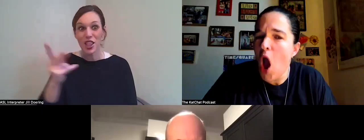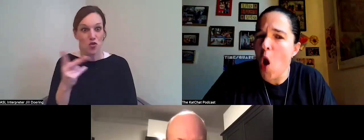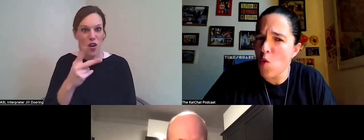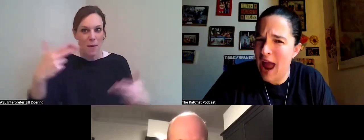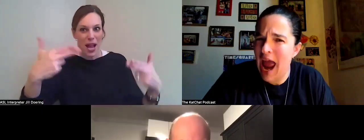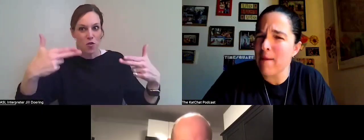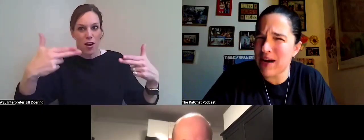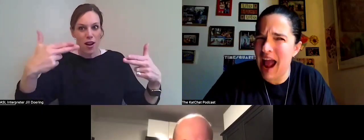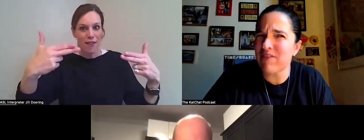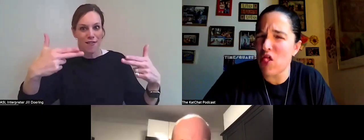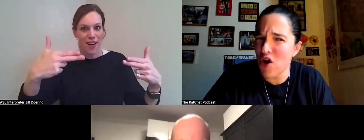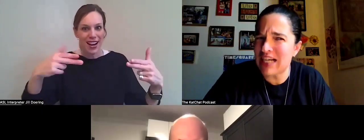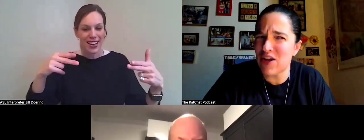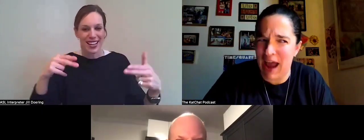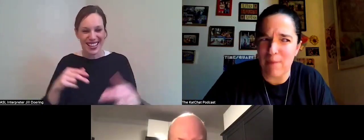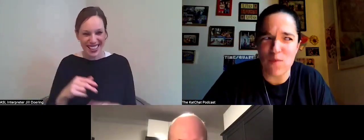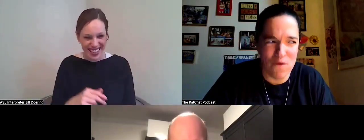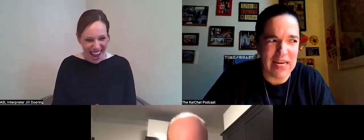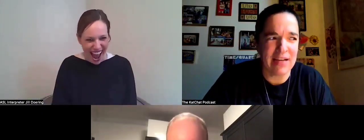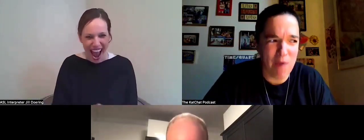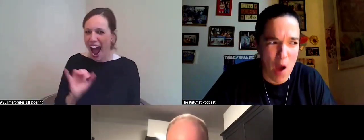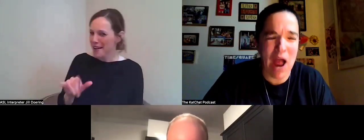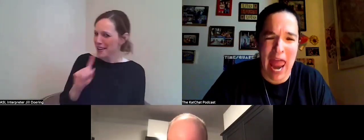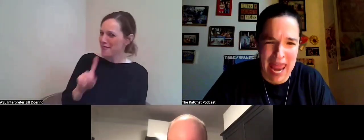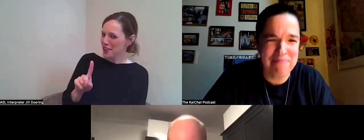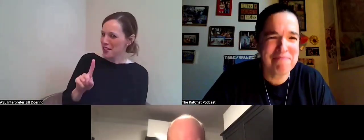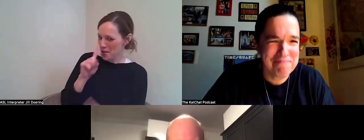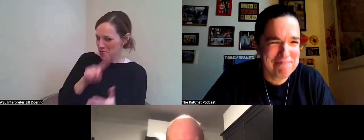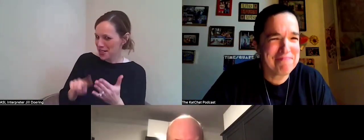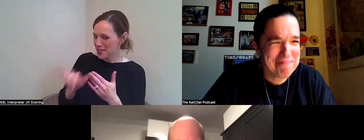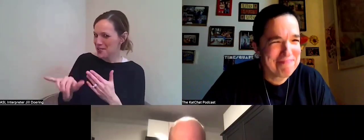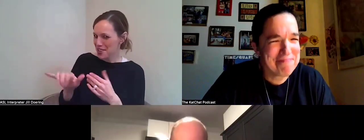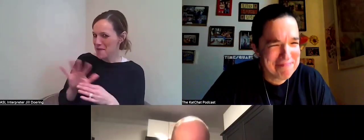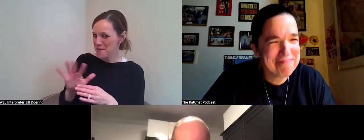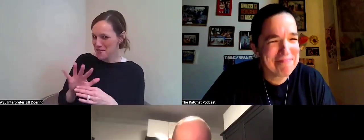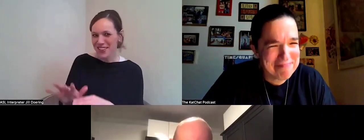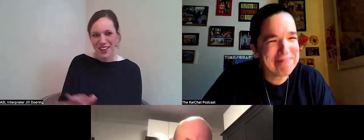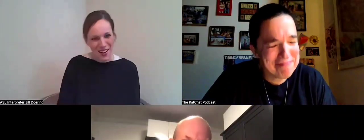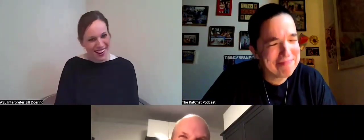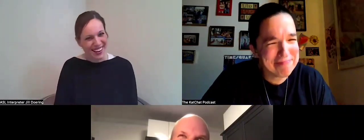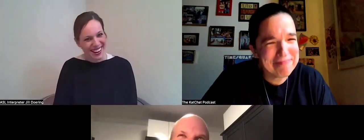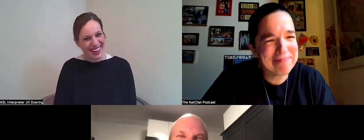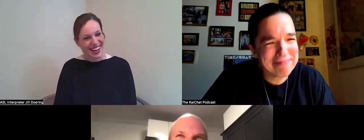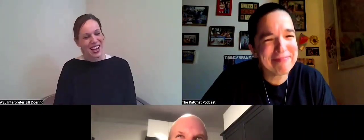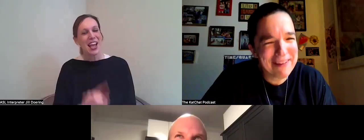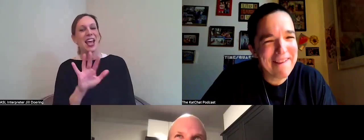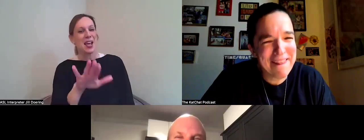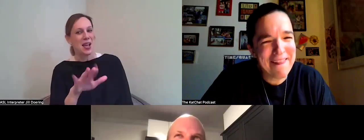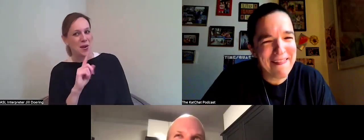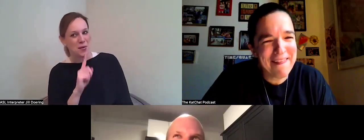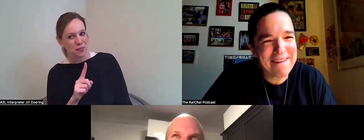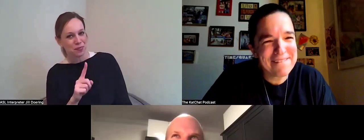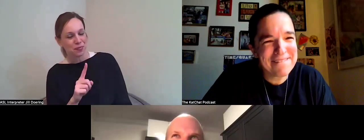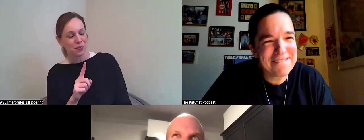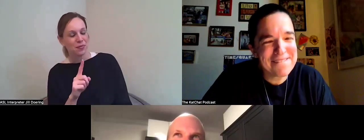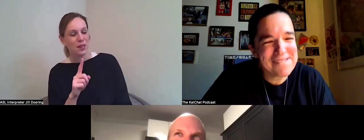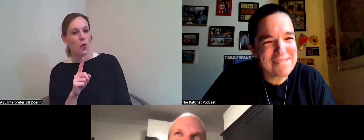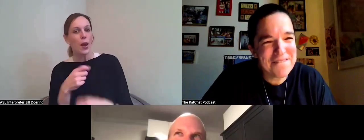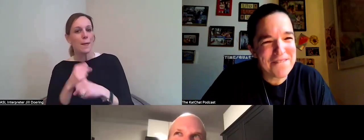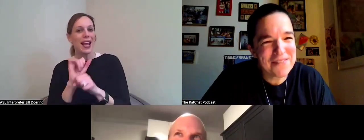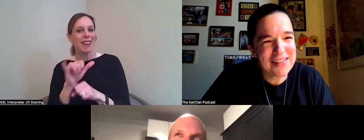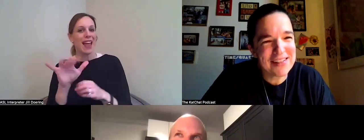him. Okay, I'm gonna have to look into that movie. Okay. It was we made it back in